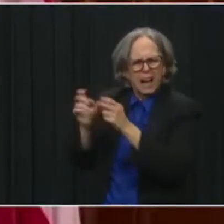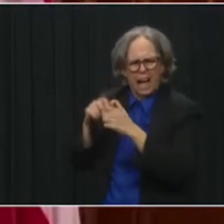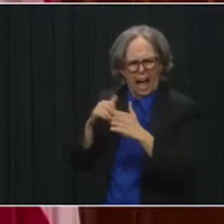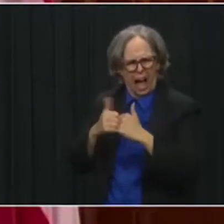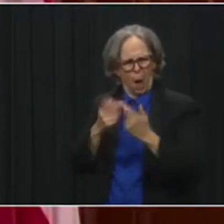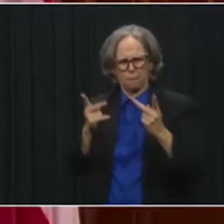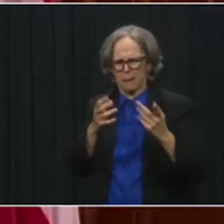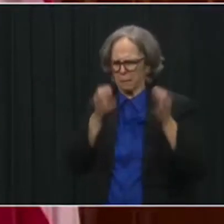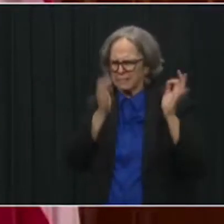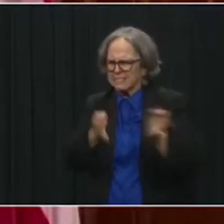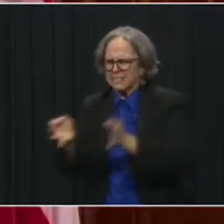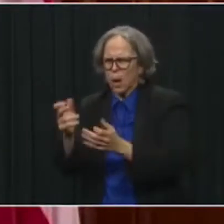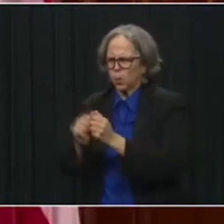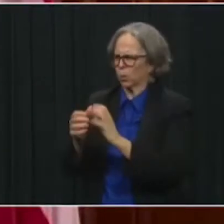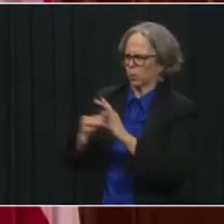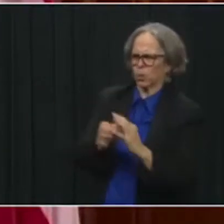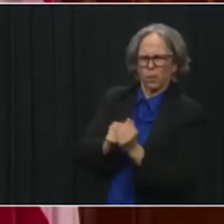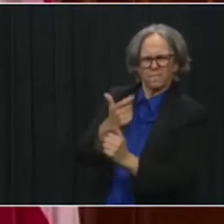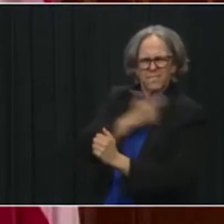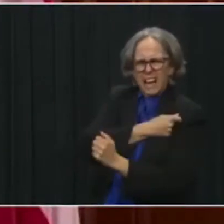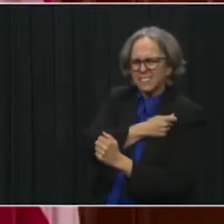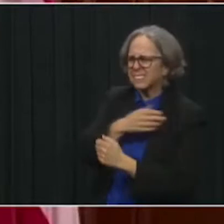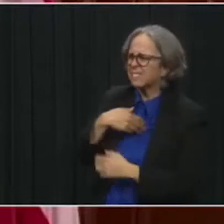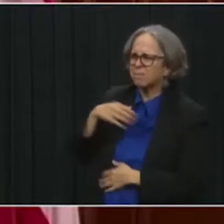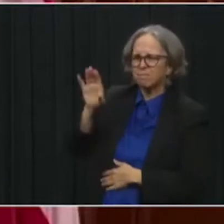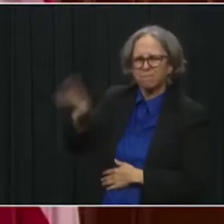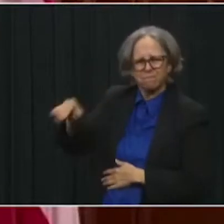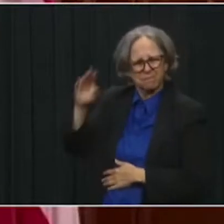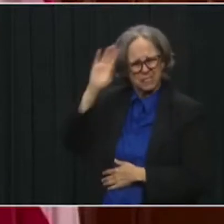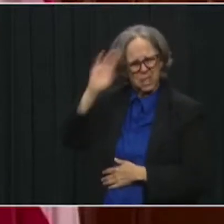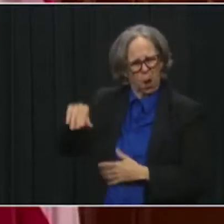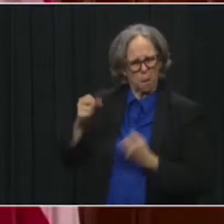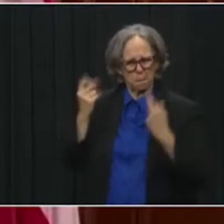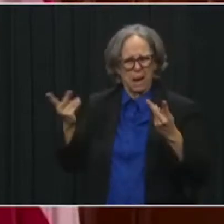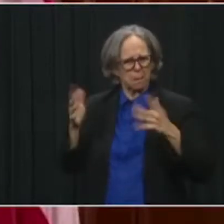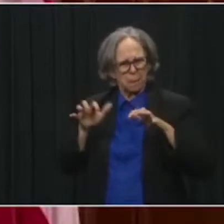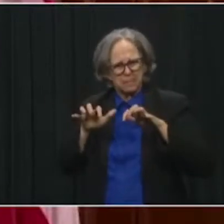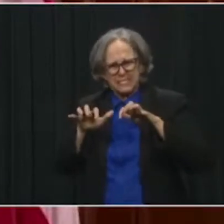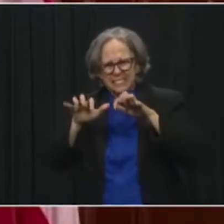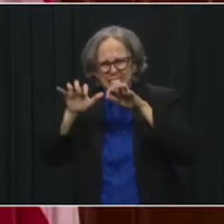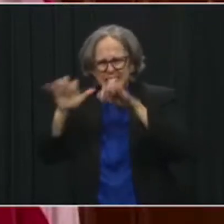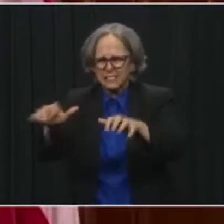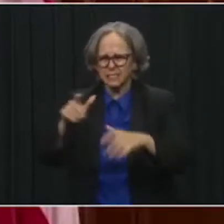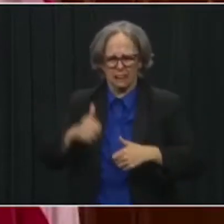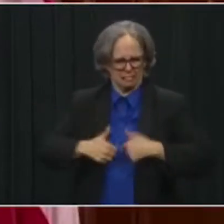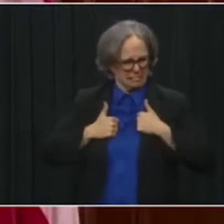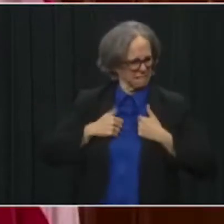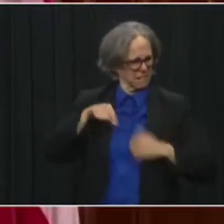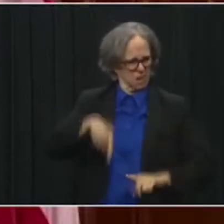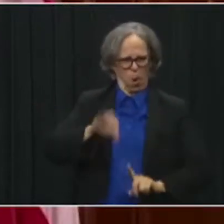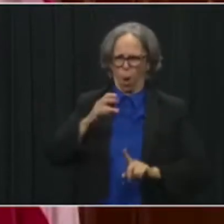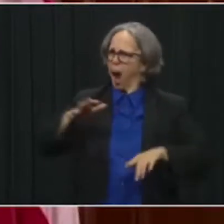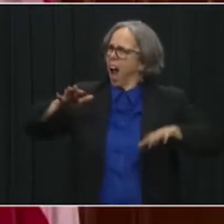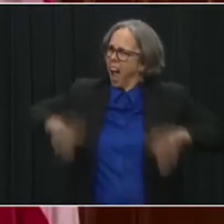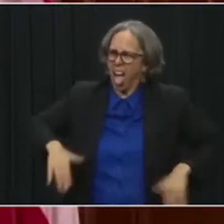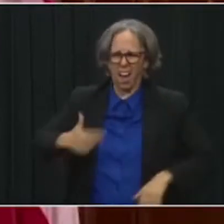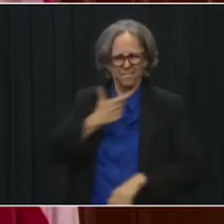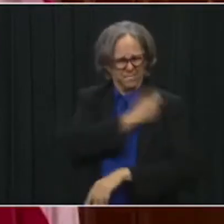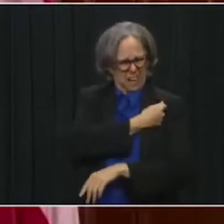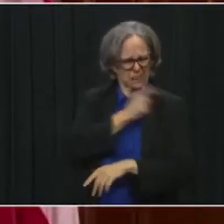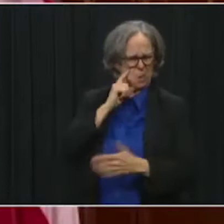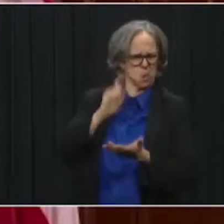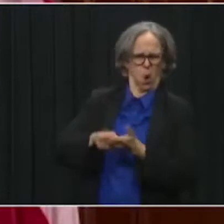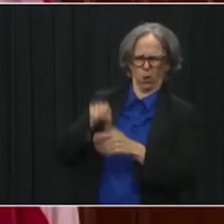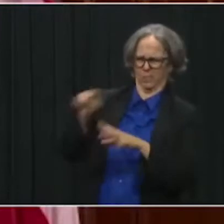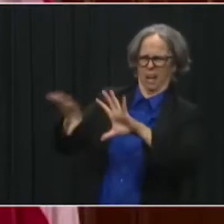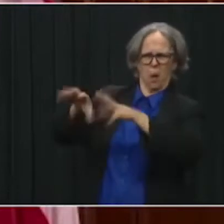vaccine. We still have a significant number of Ohioans who have not become vaccinated. And